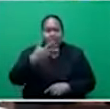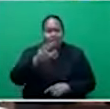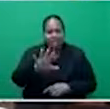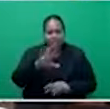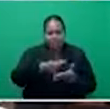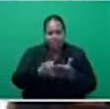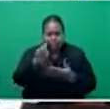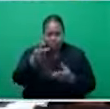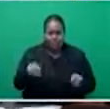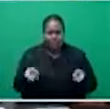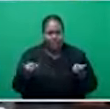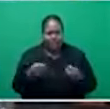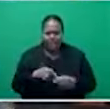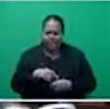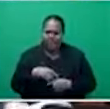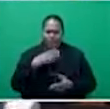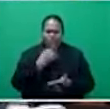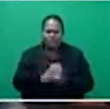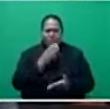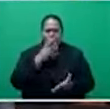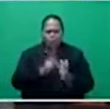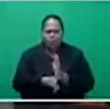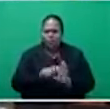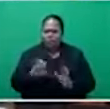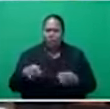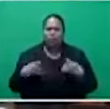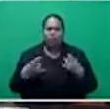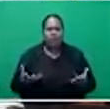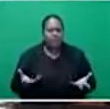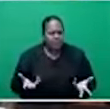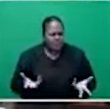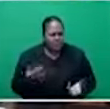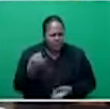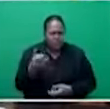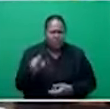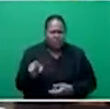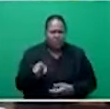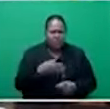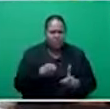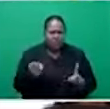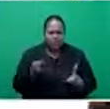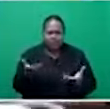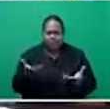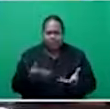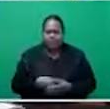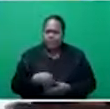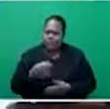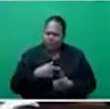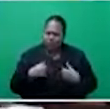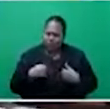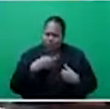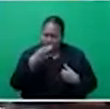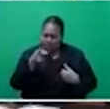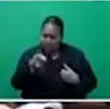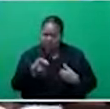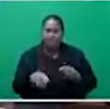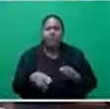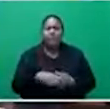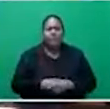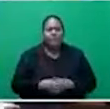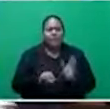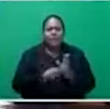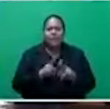guaranteed price will not be provided for. So of course it's wrong, Mr. Speaker, sir. Mr. Speaker, sir, we call on Honourable Prasad to again publicly withdraw. I know he's not